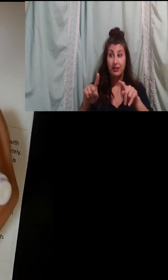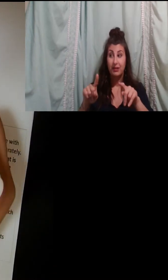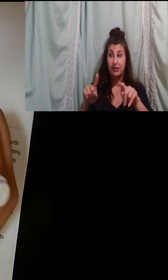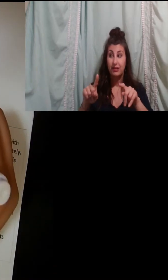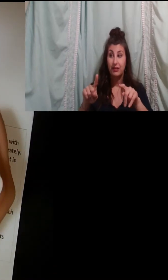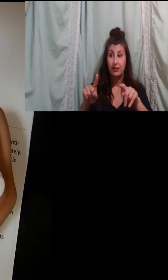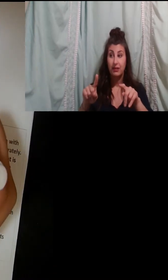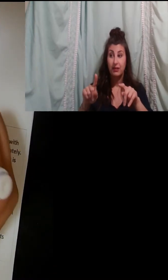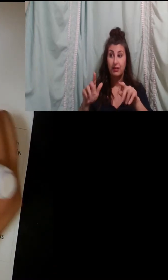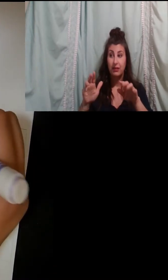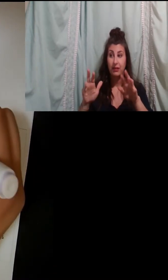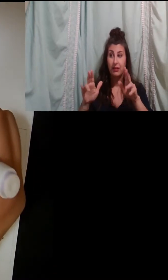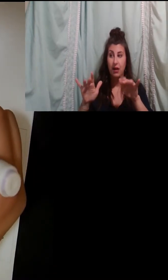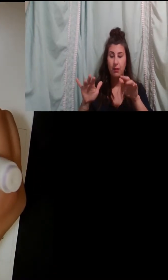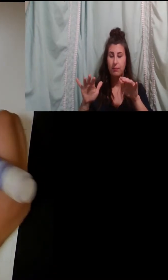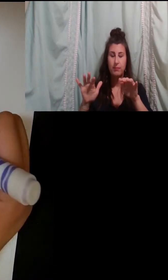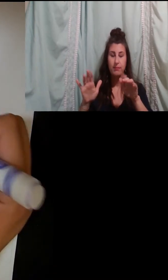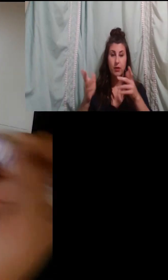And